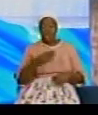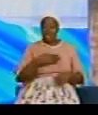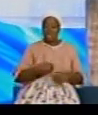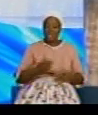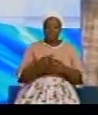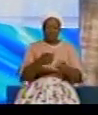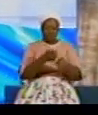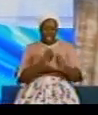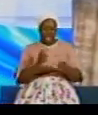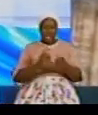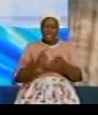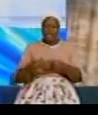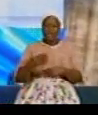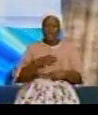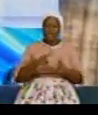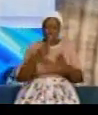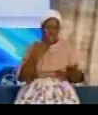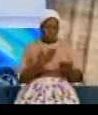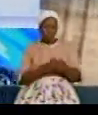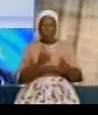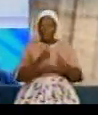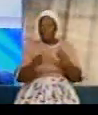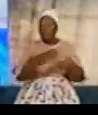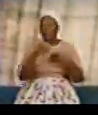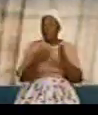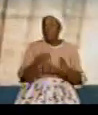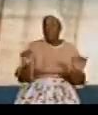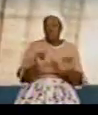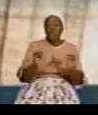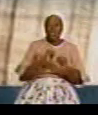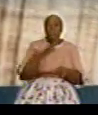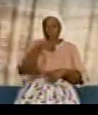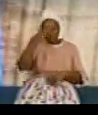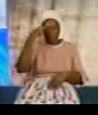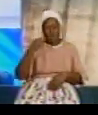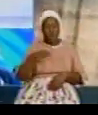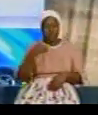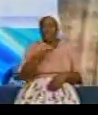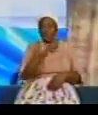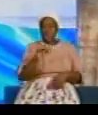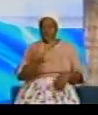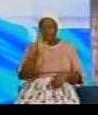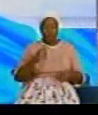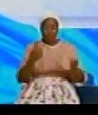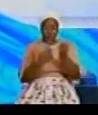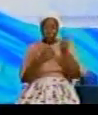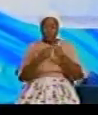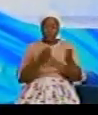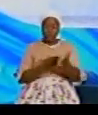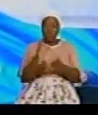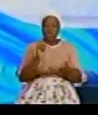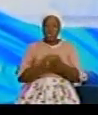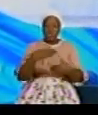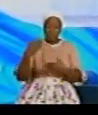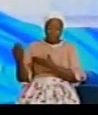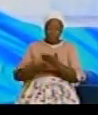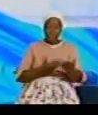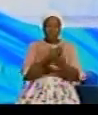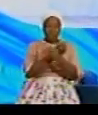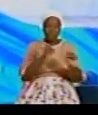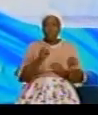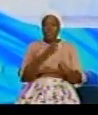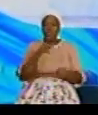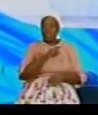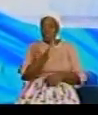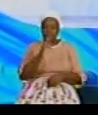and imposing, but all the same, because they do not hold to the truth that brings salvation, they do